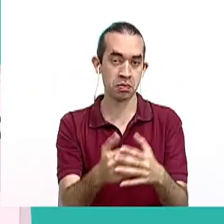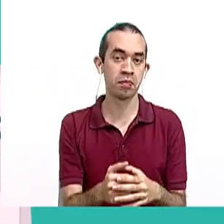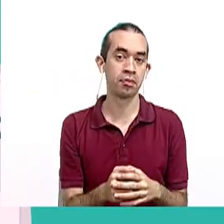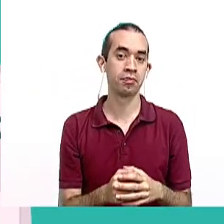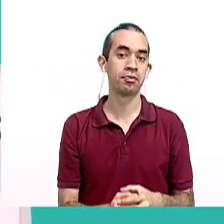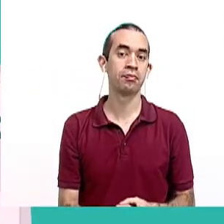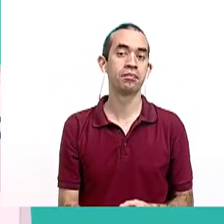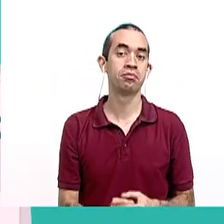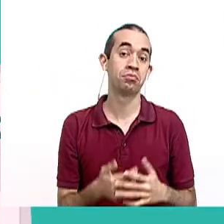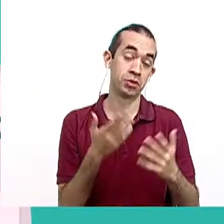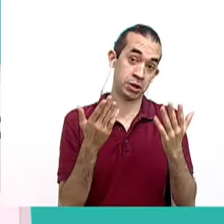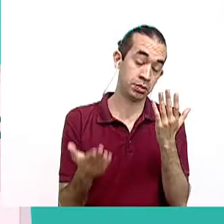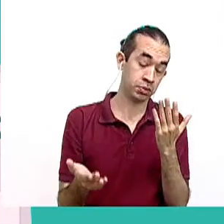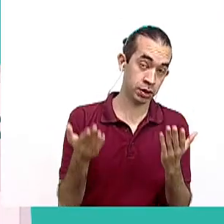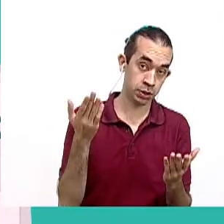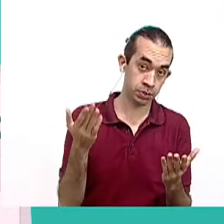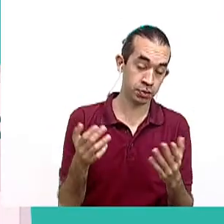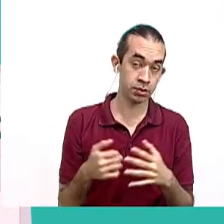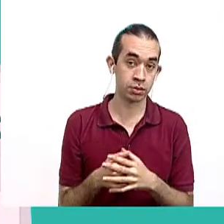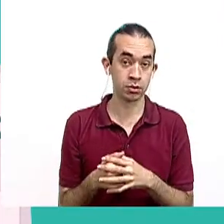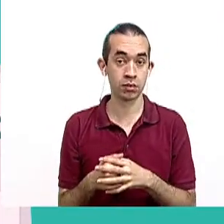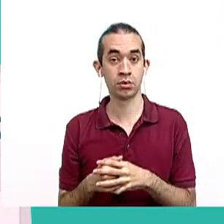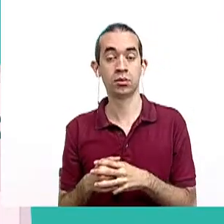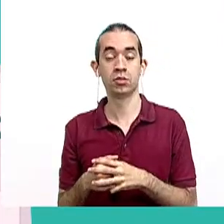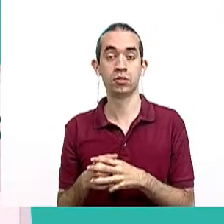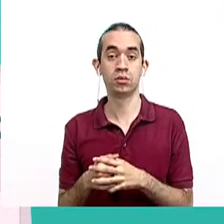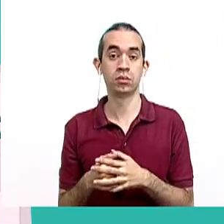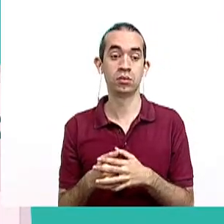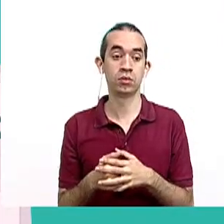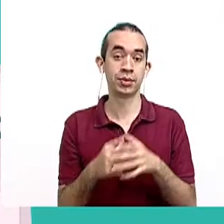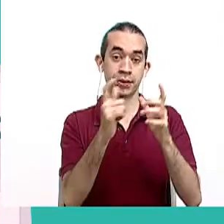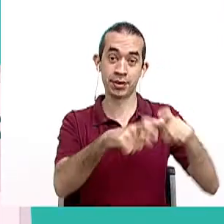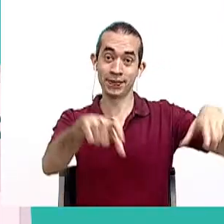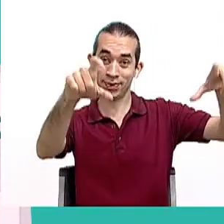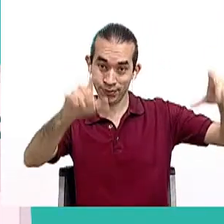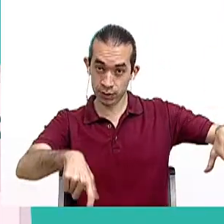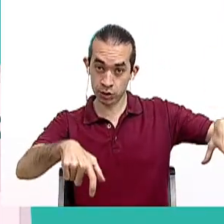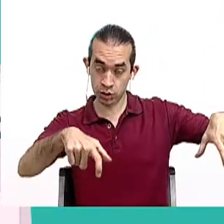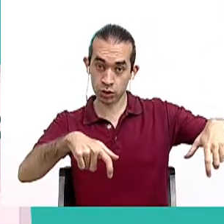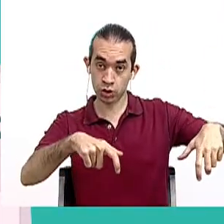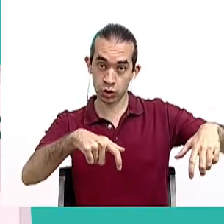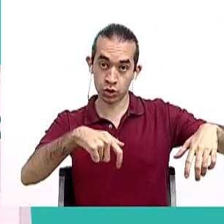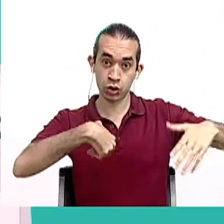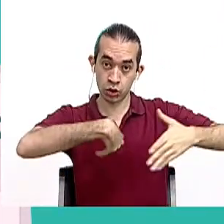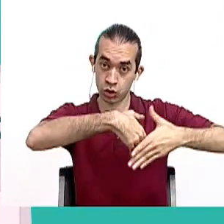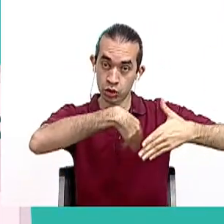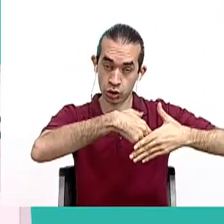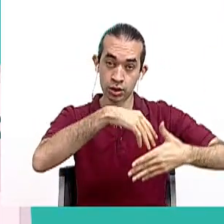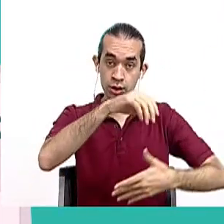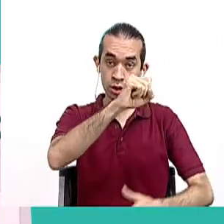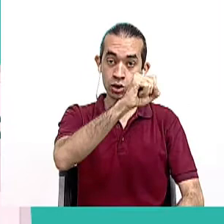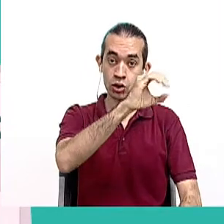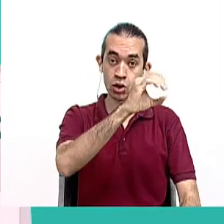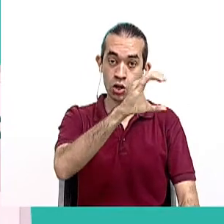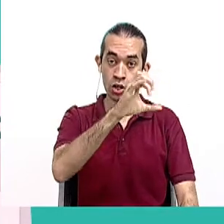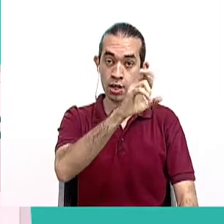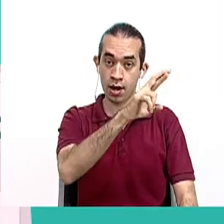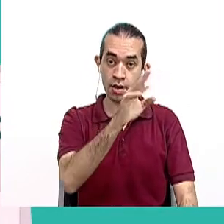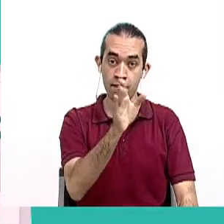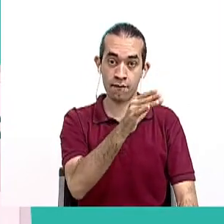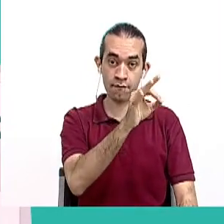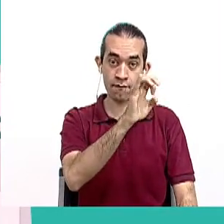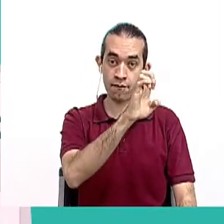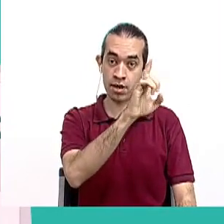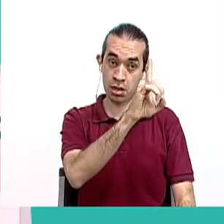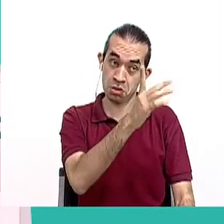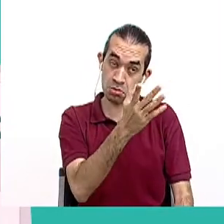family. Maybe, is there a soccer field in your community? Do you know where the device